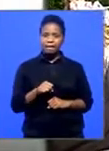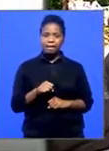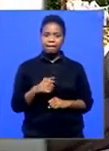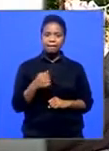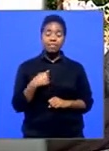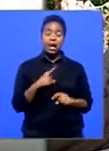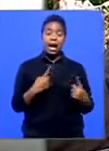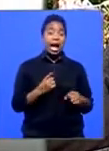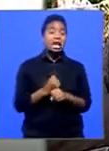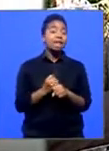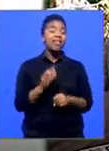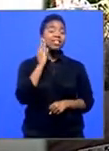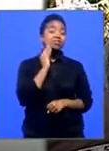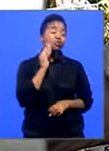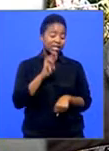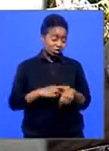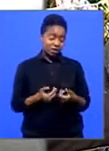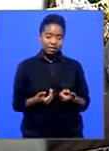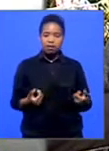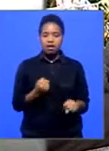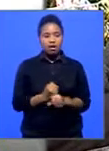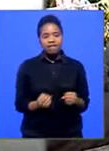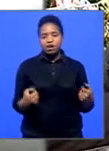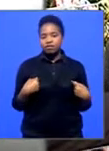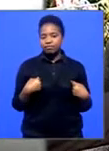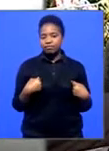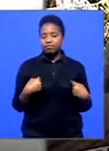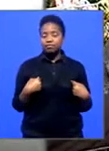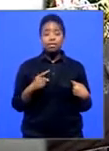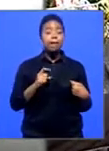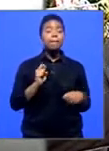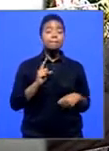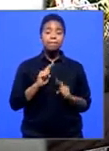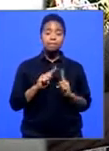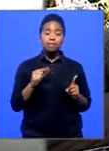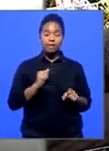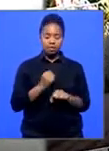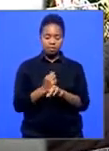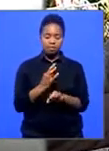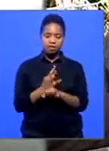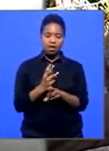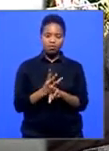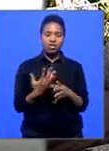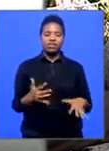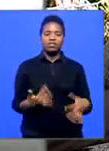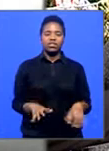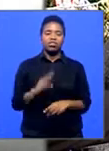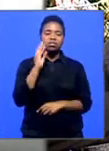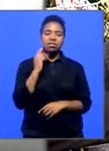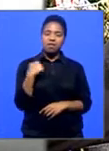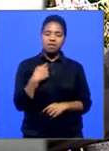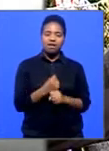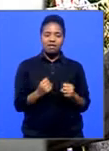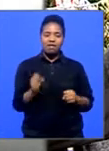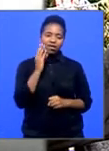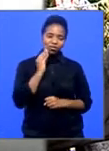I can't personally say I experienced anything to that magnitude that my parents and my grandparents did, but yeah, it's